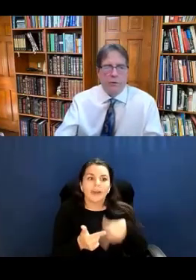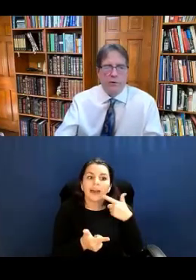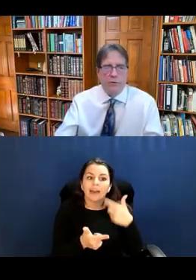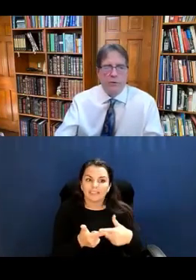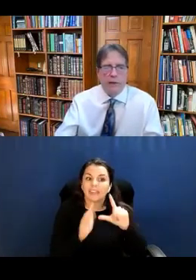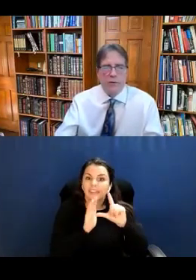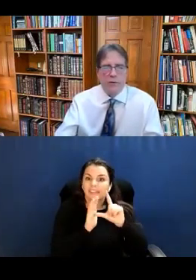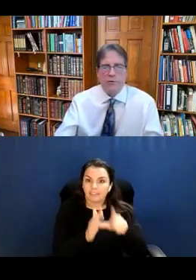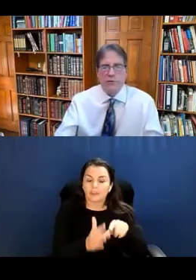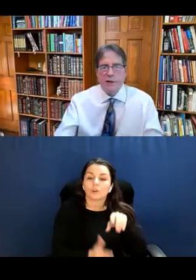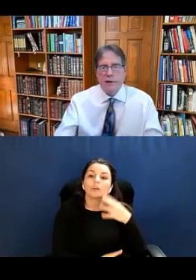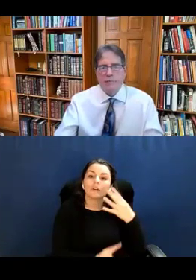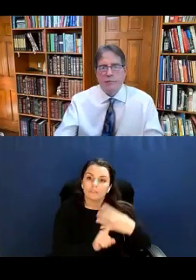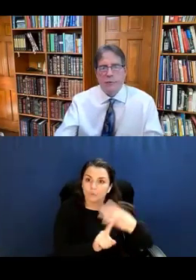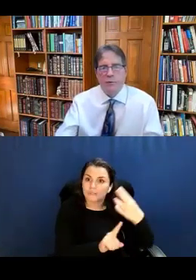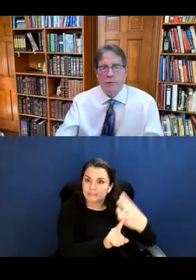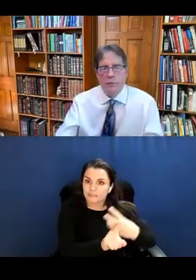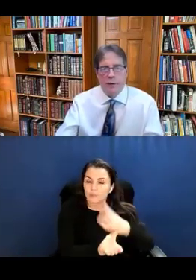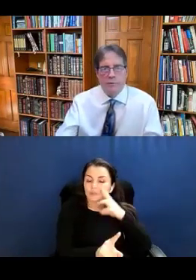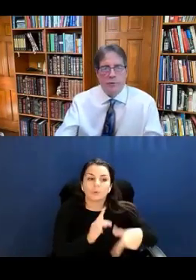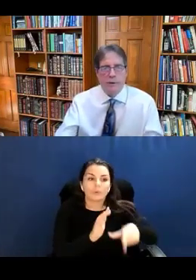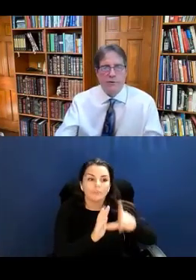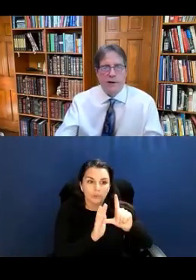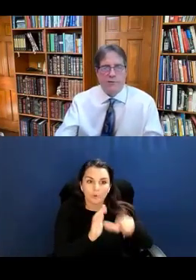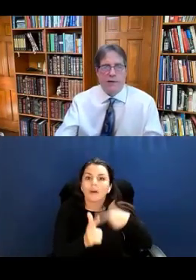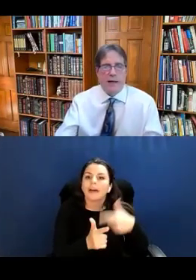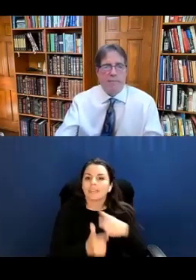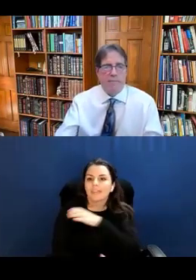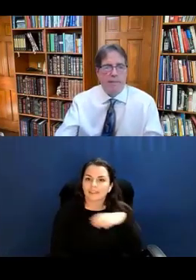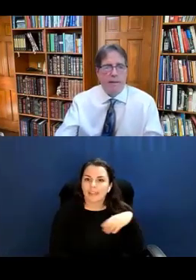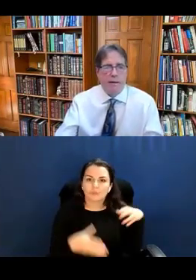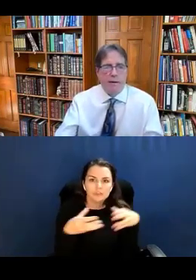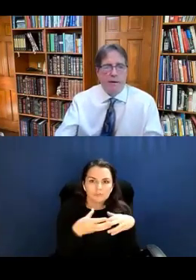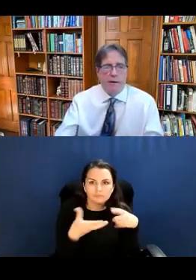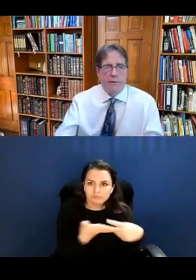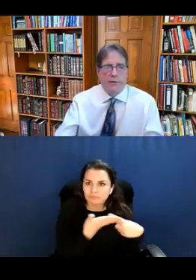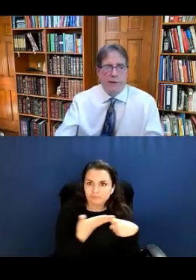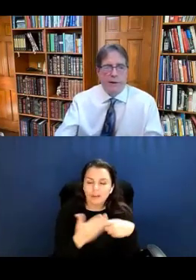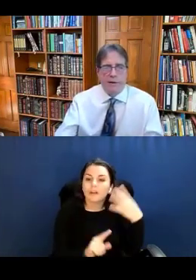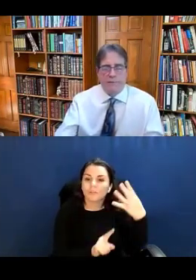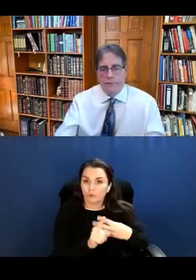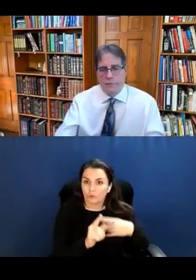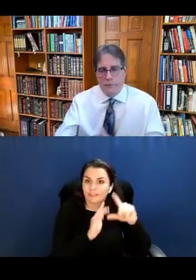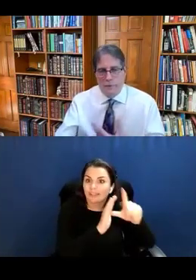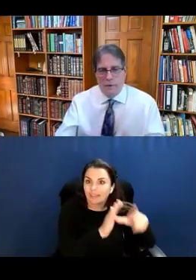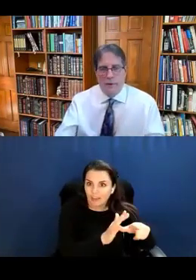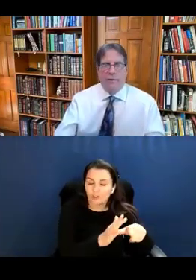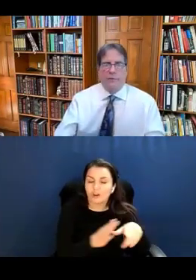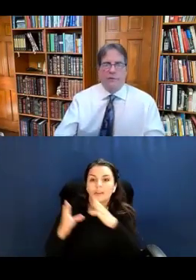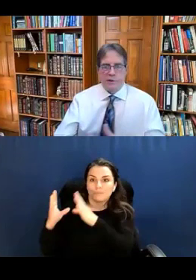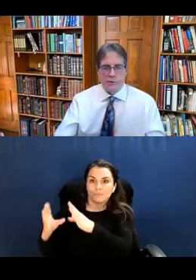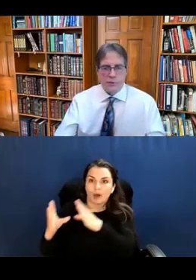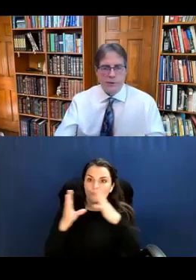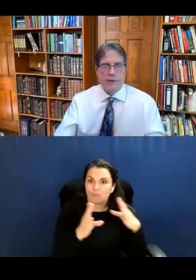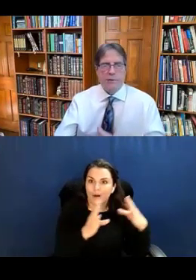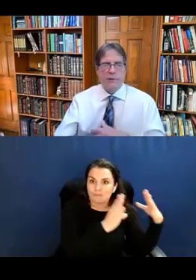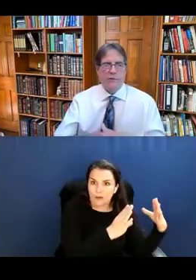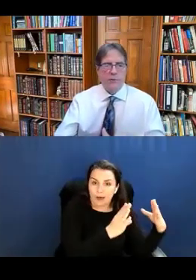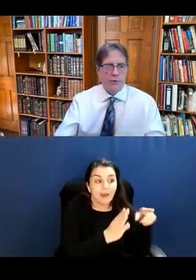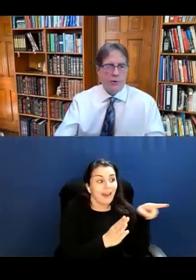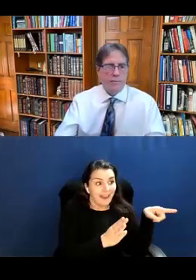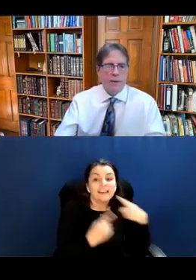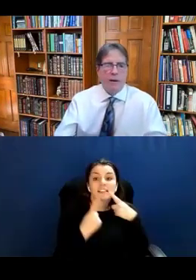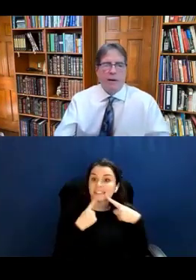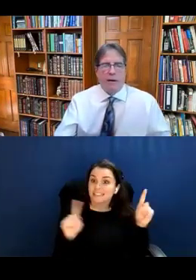will go to council for second level review about 4 months after that. And then if you're successful, you get a